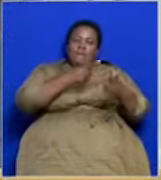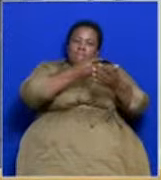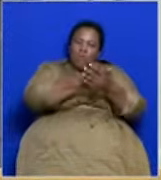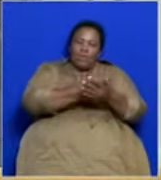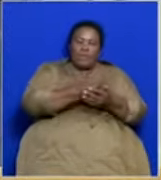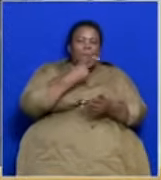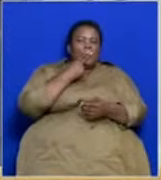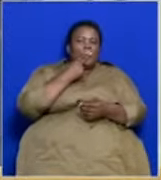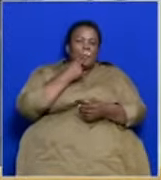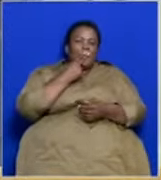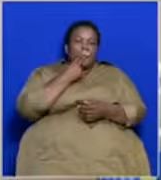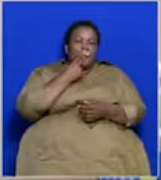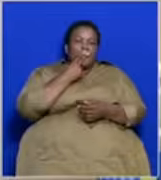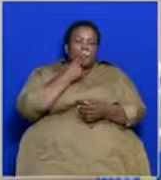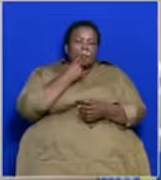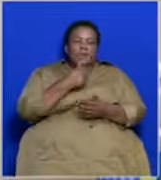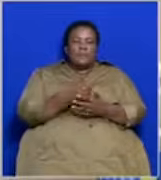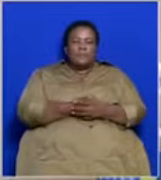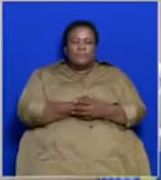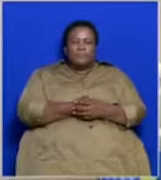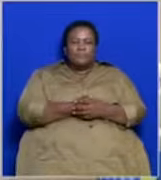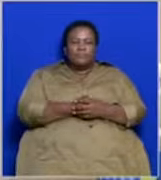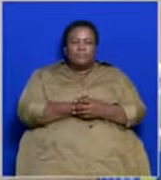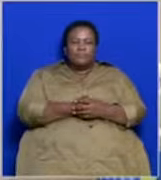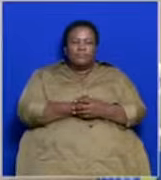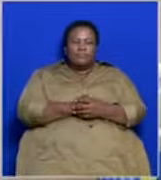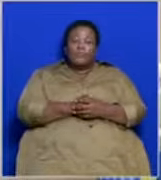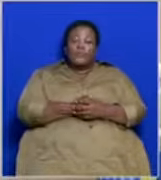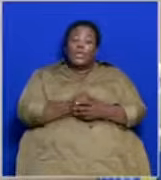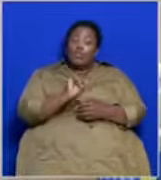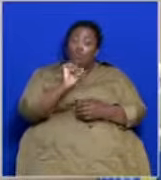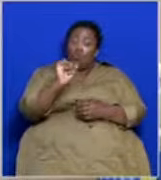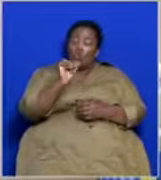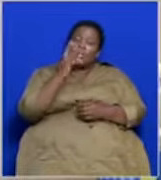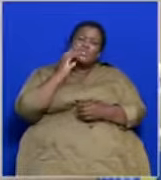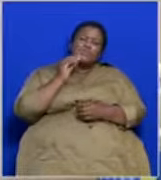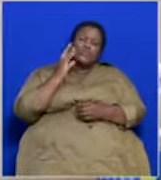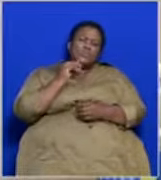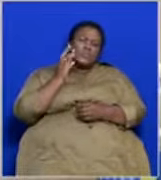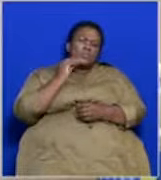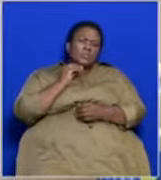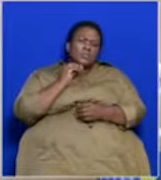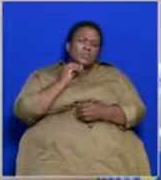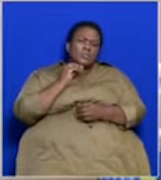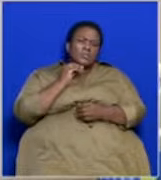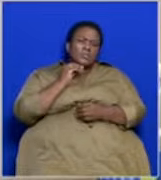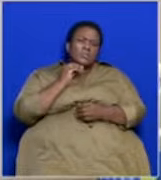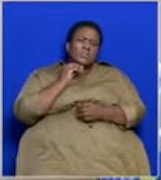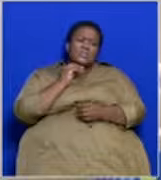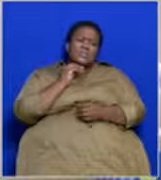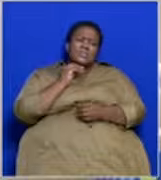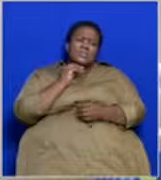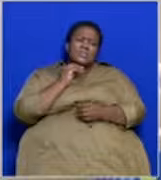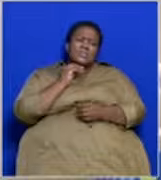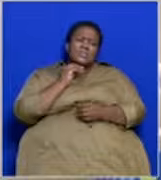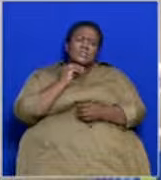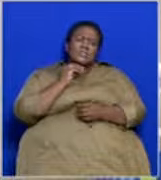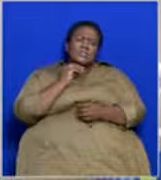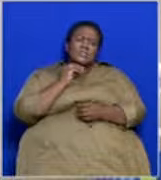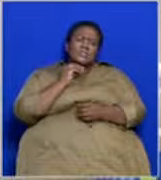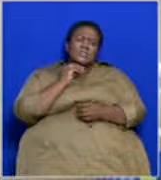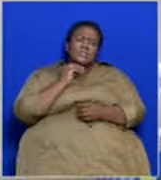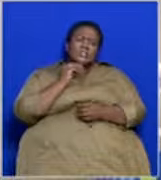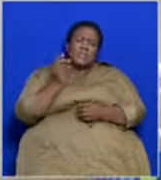Are you, in your experience, would this conduct where